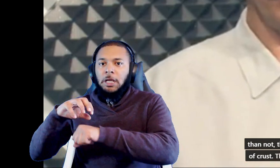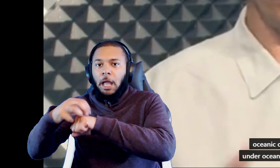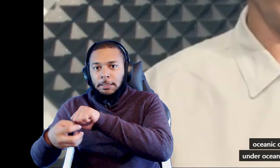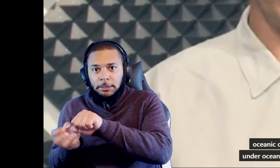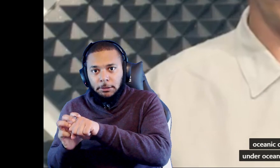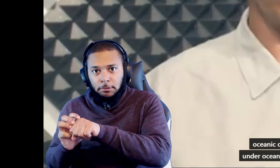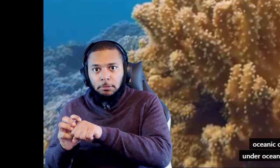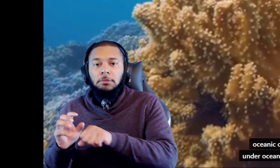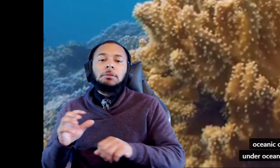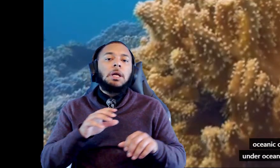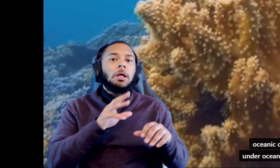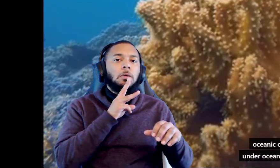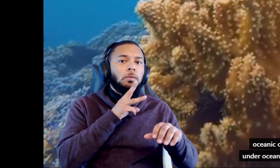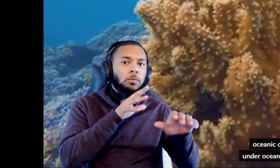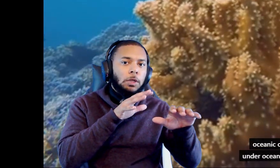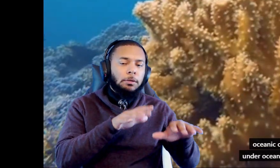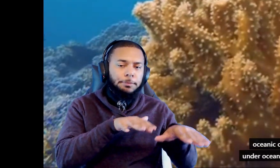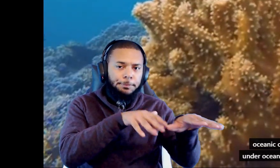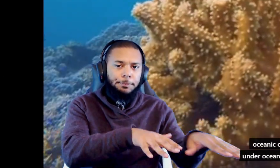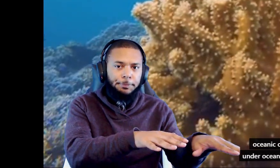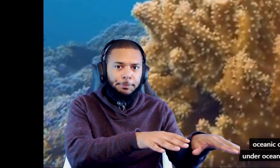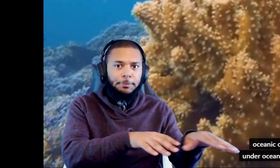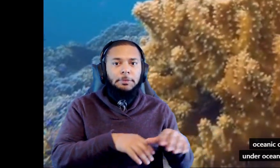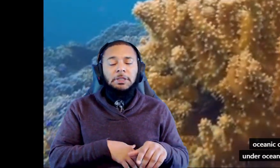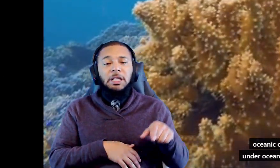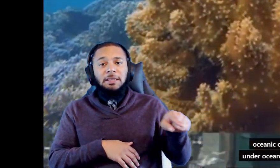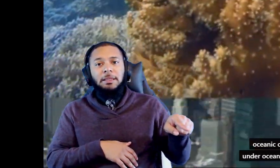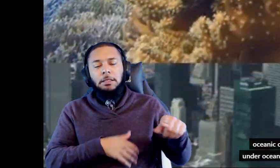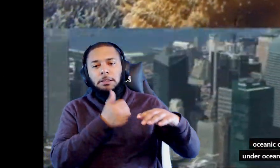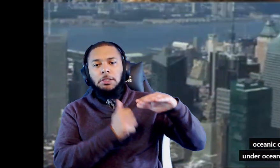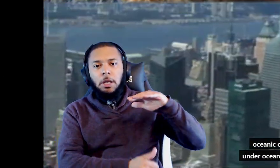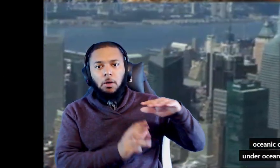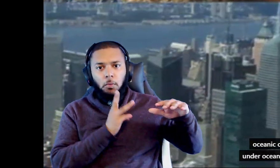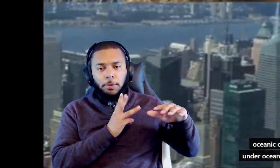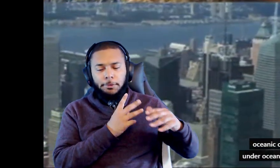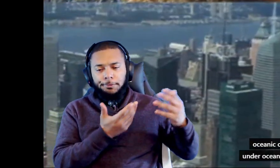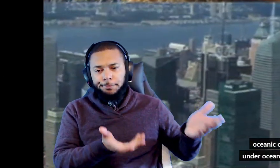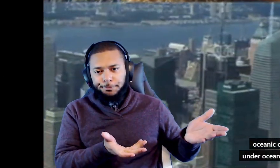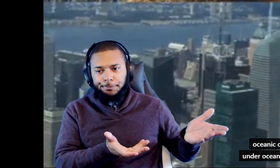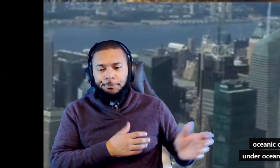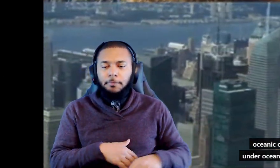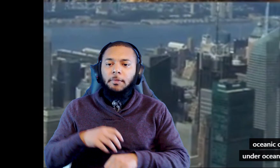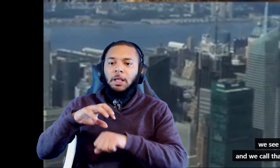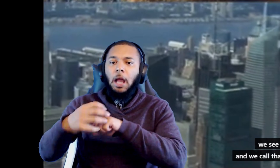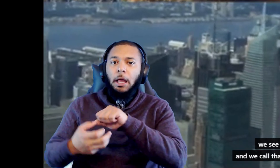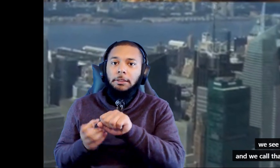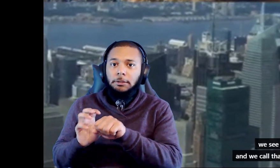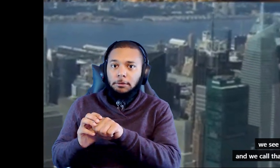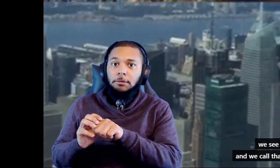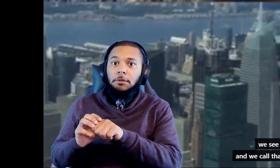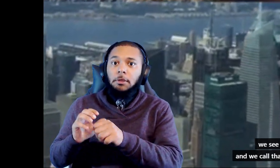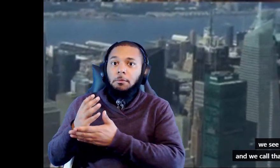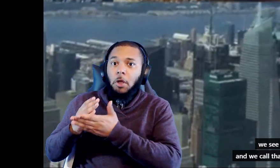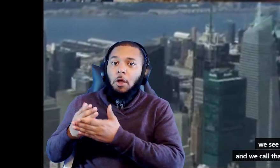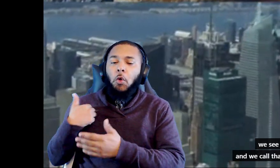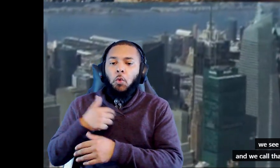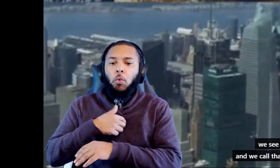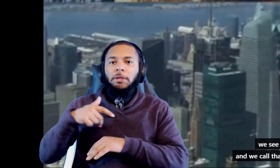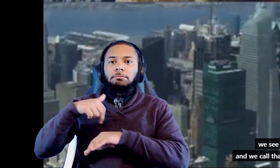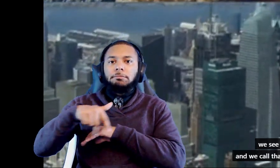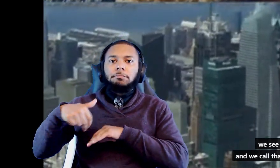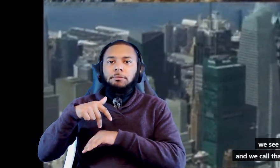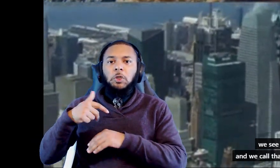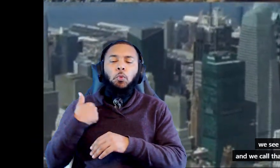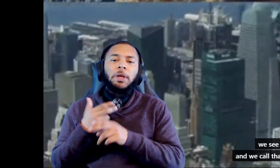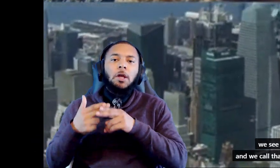crust and oceanic crust. Oceanic crust lies under ocean. Continental crust is what we see and walk around on, and we call